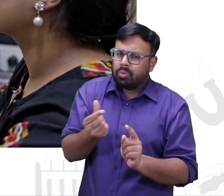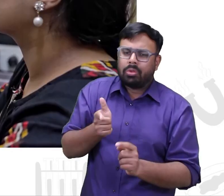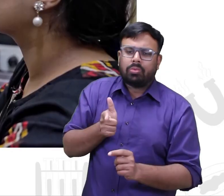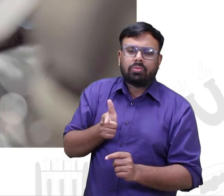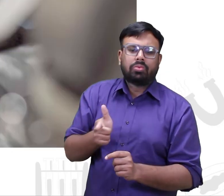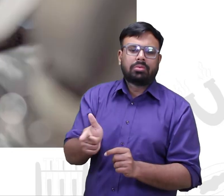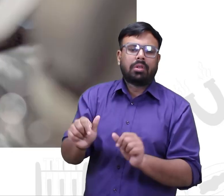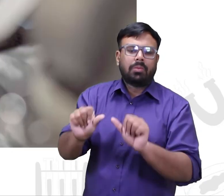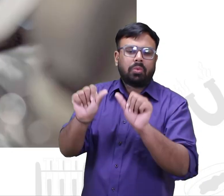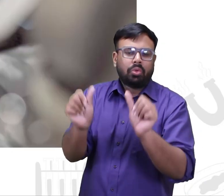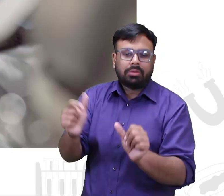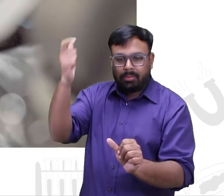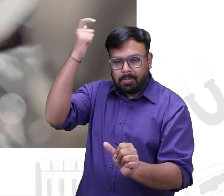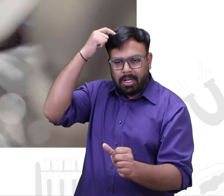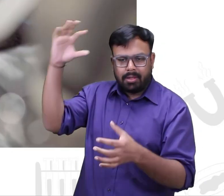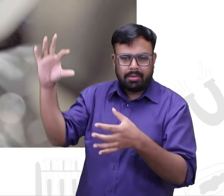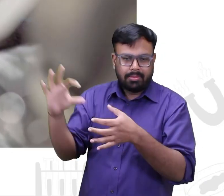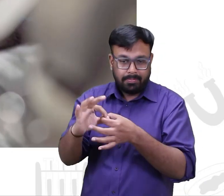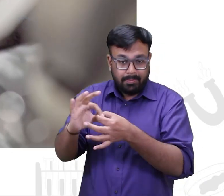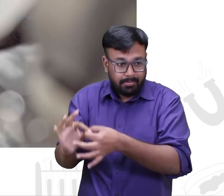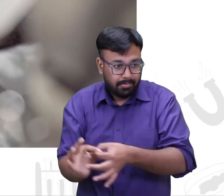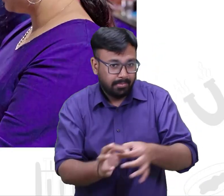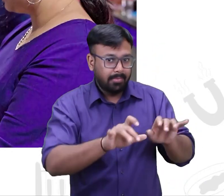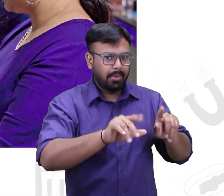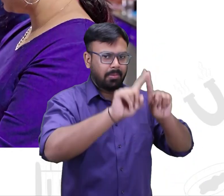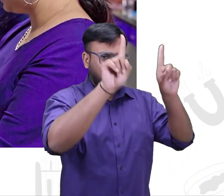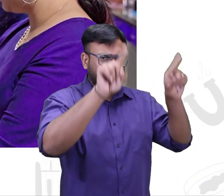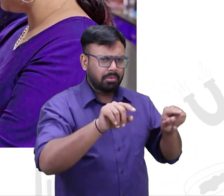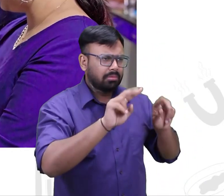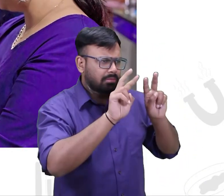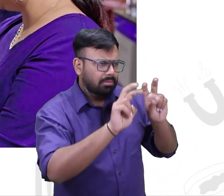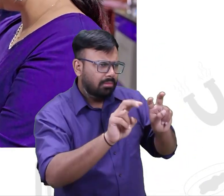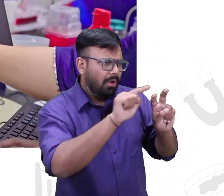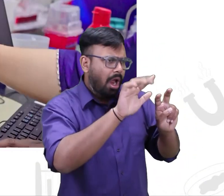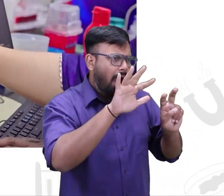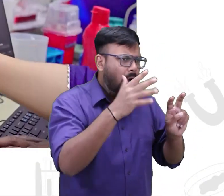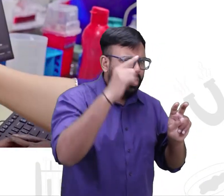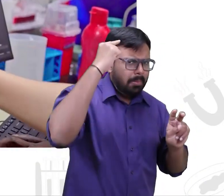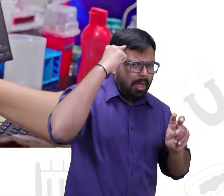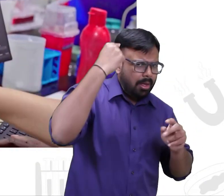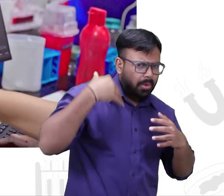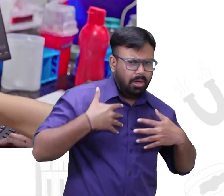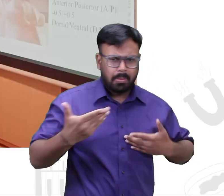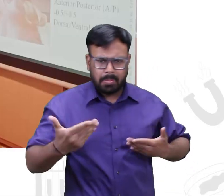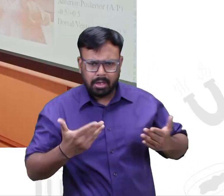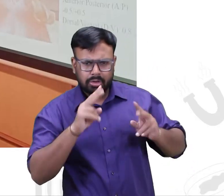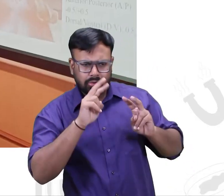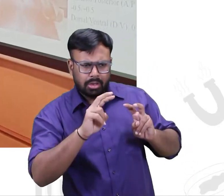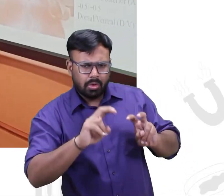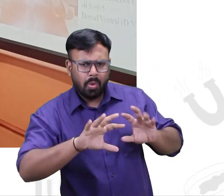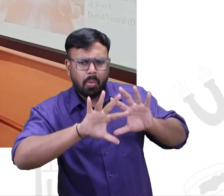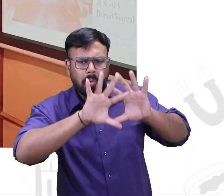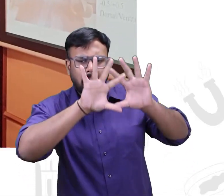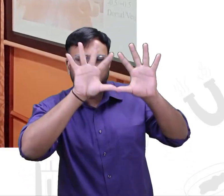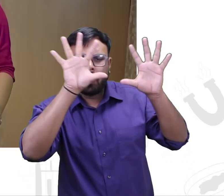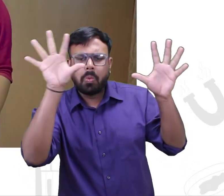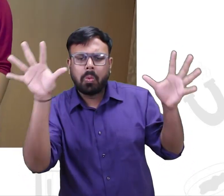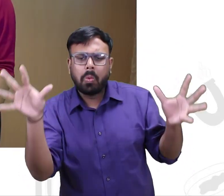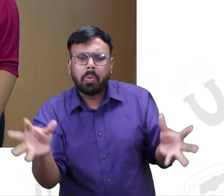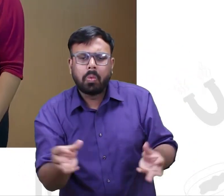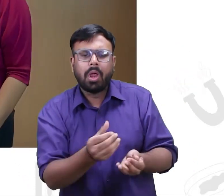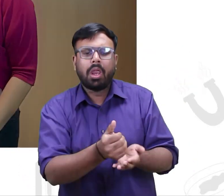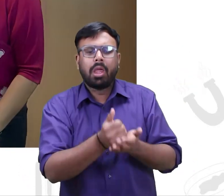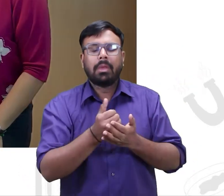gene delivery, in vivo mouse models of injury, and machine learning-based behavioral assessments. As far as lab culture